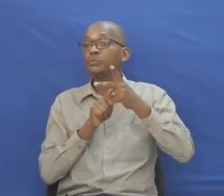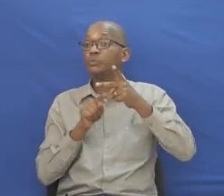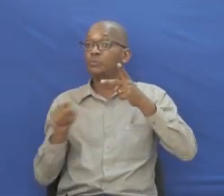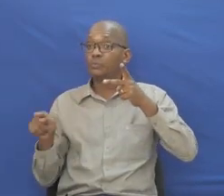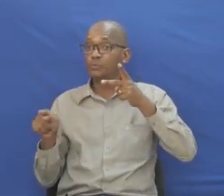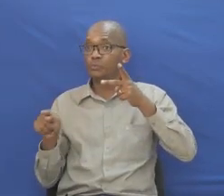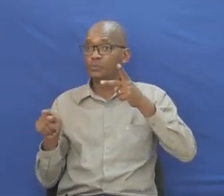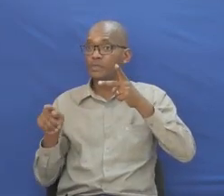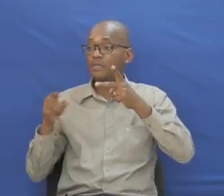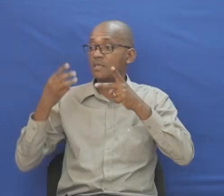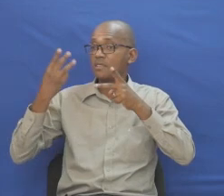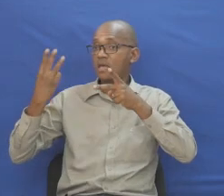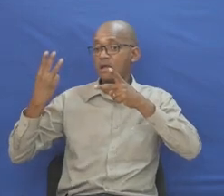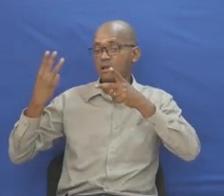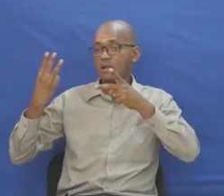third side.